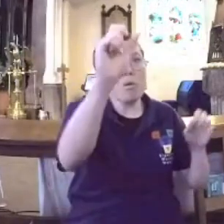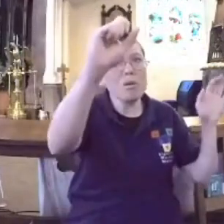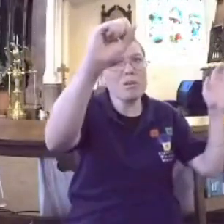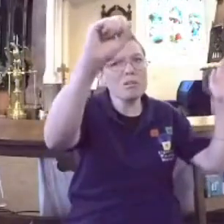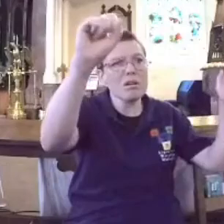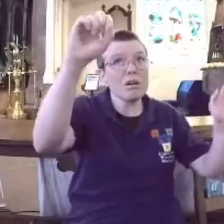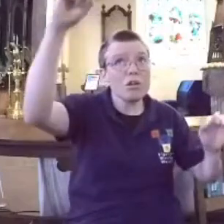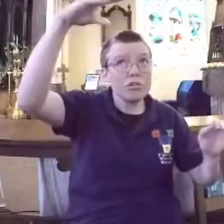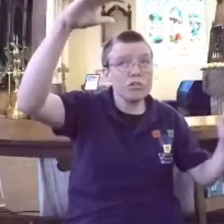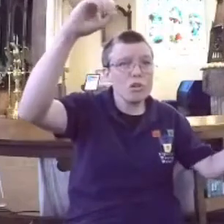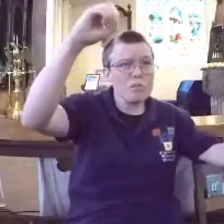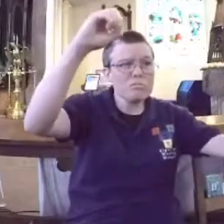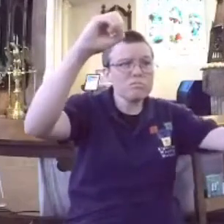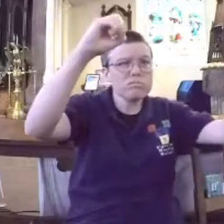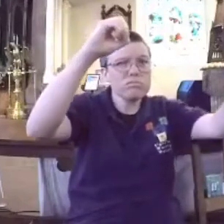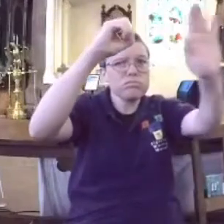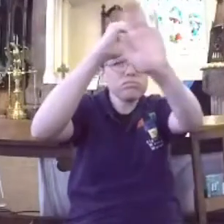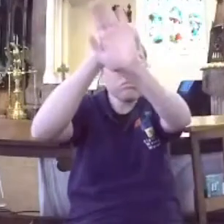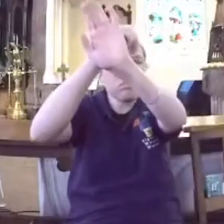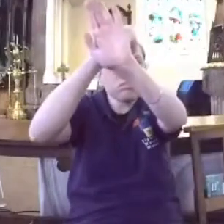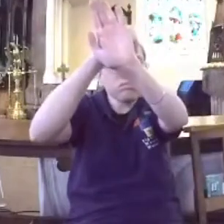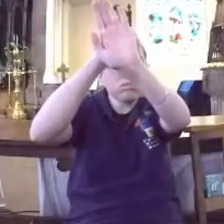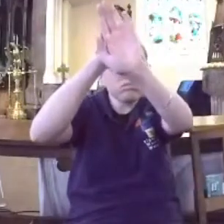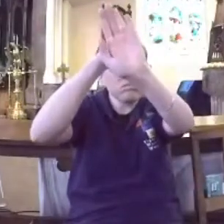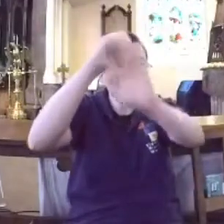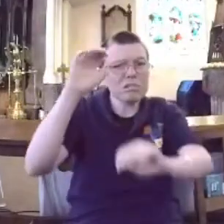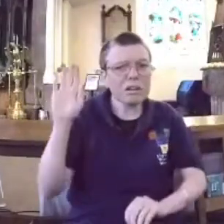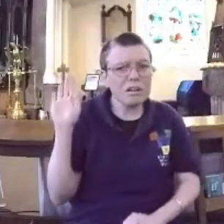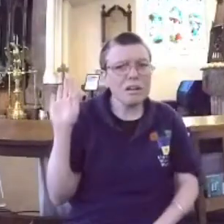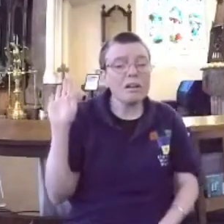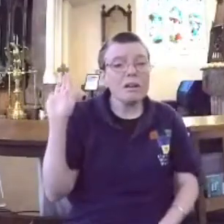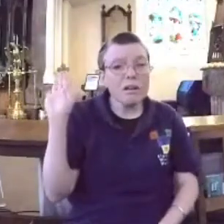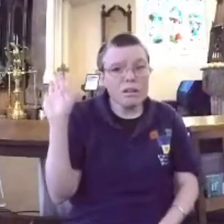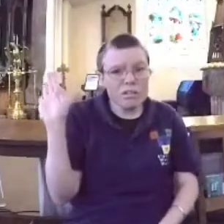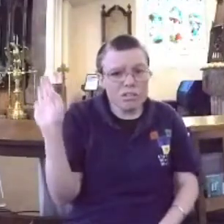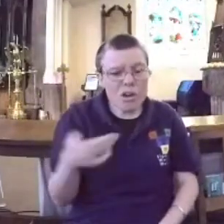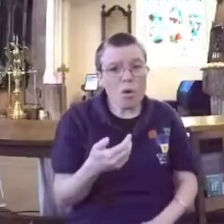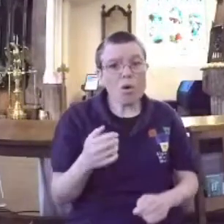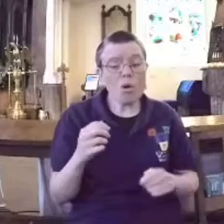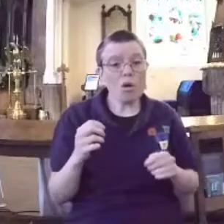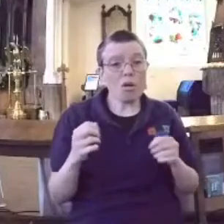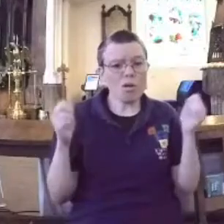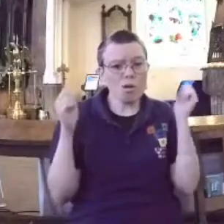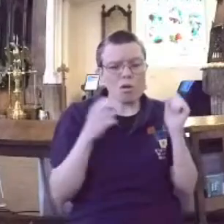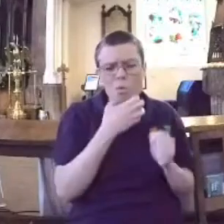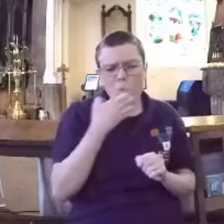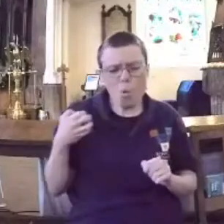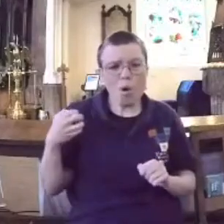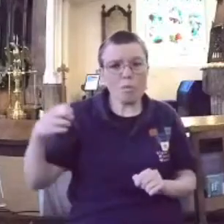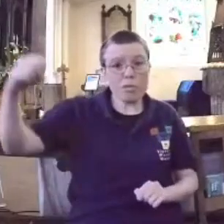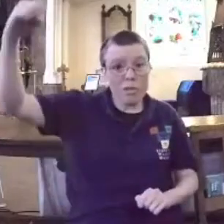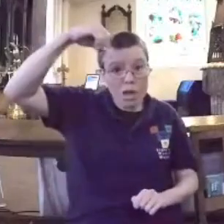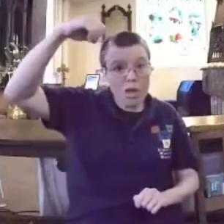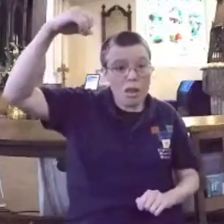sun so completely that everything below was deprived of its warmth and light. In the same way,